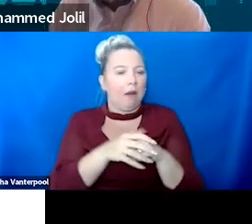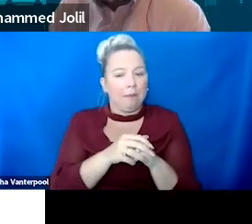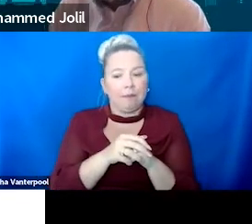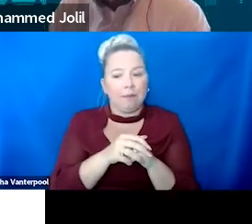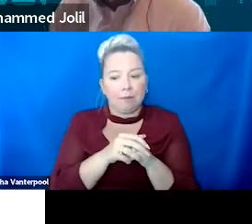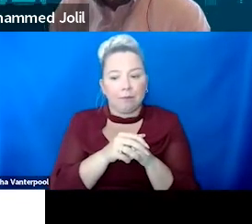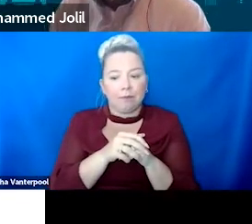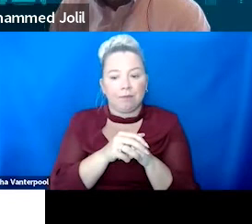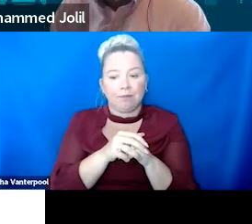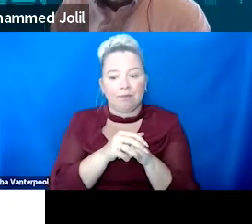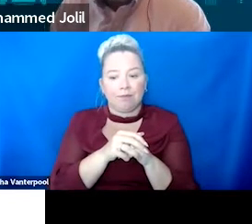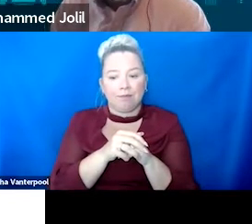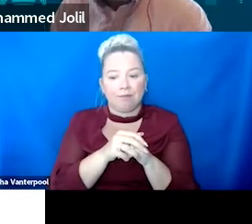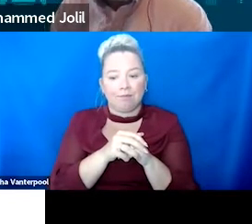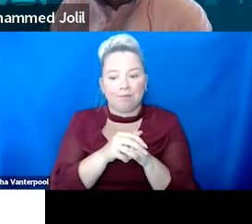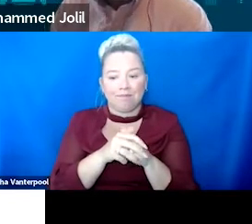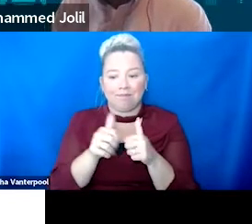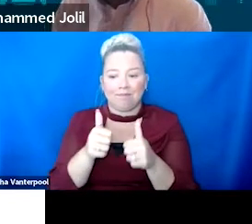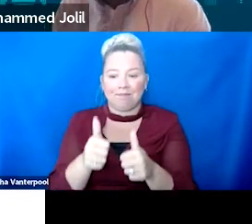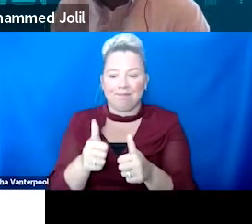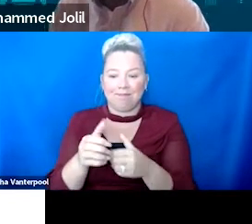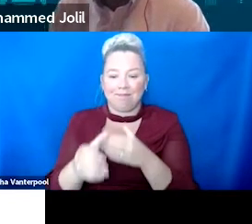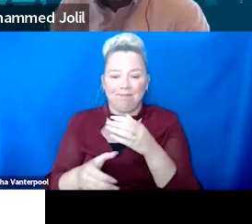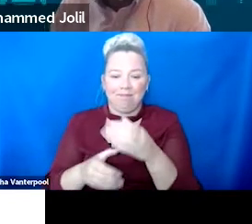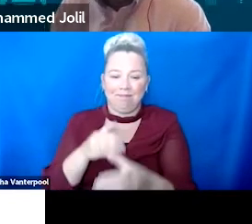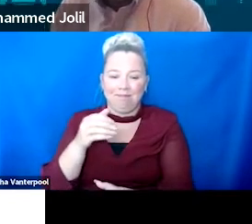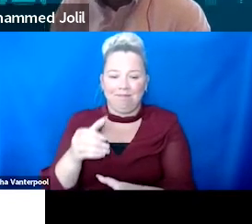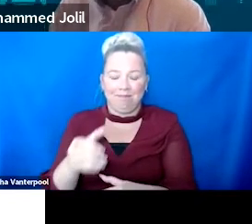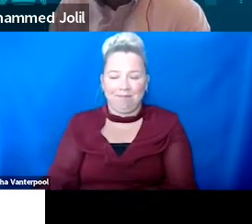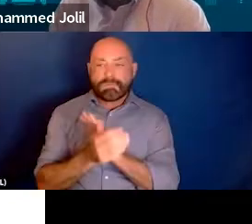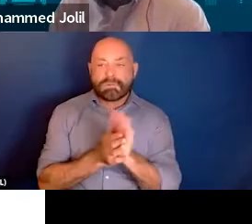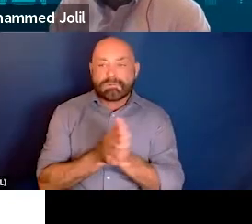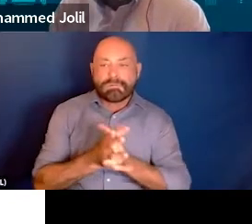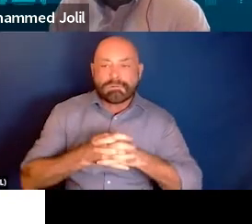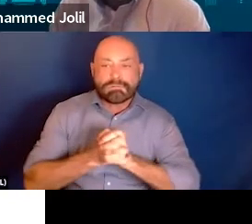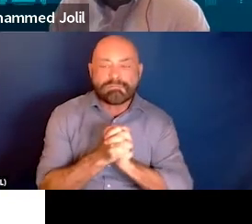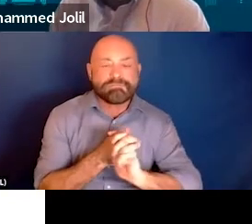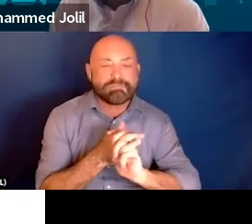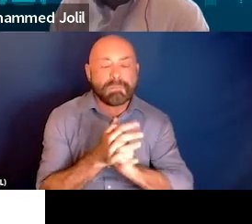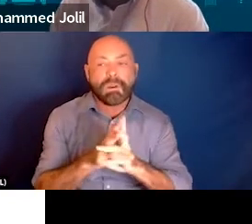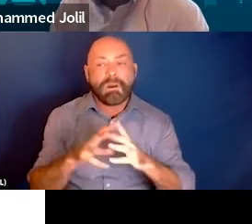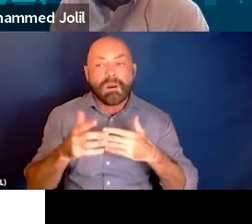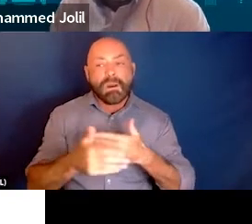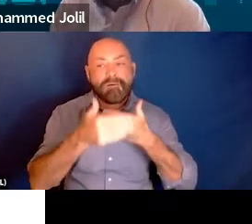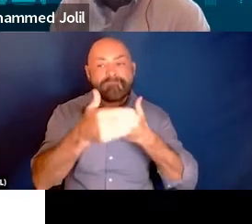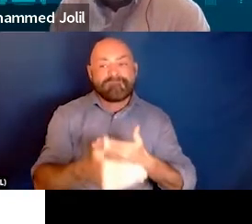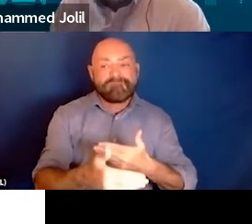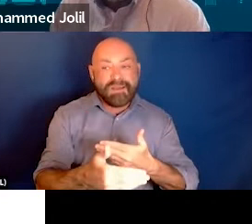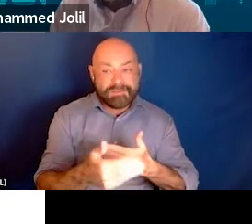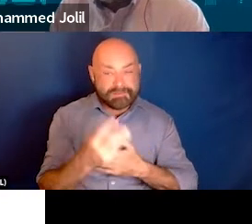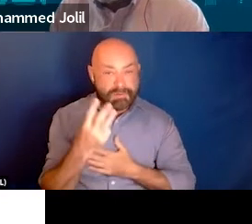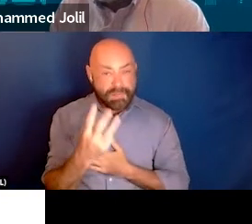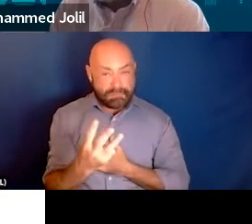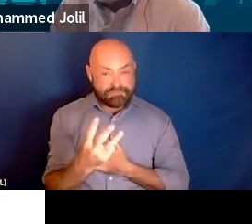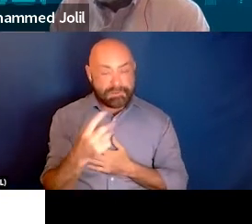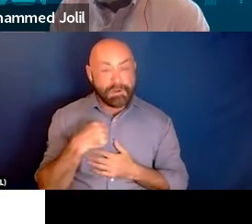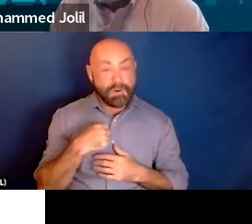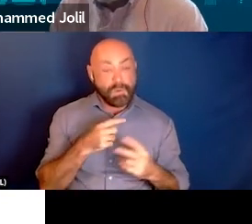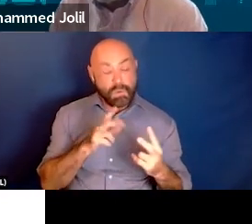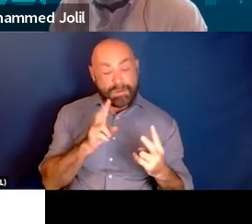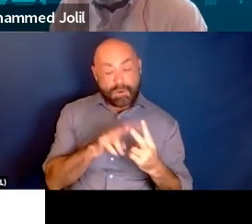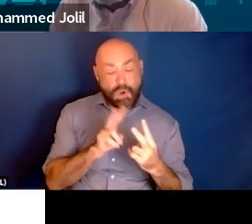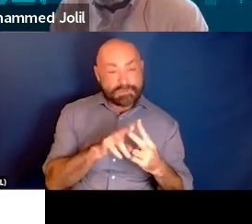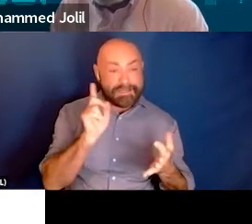at that moment because of the work that we're doing and where we work in phase three to be in touch with the EIF and Anna